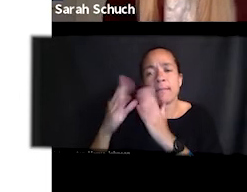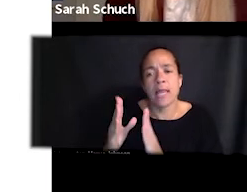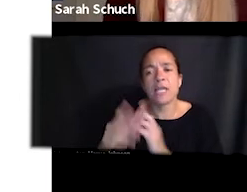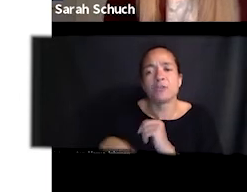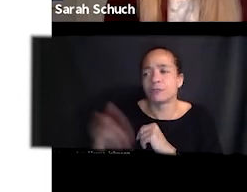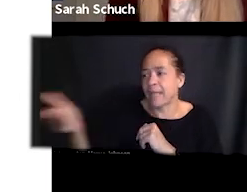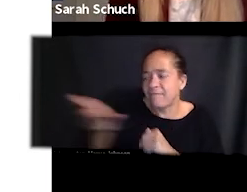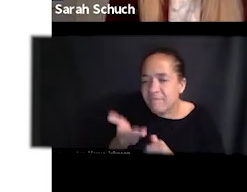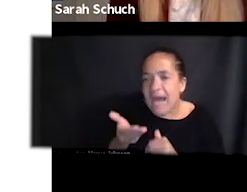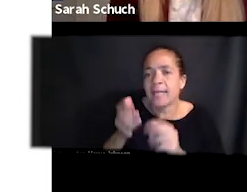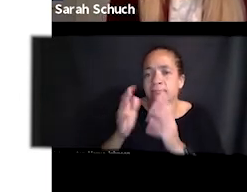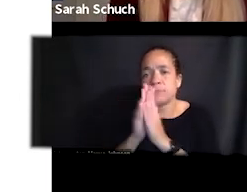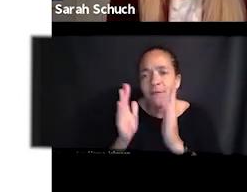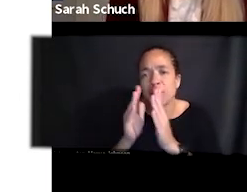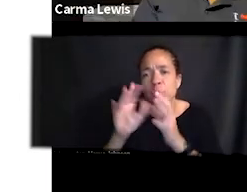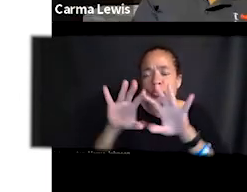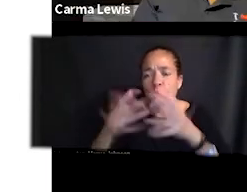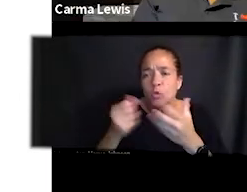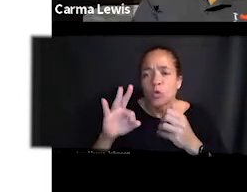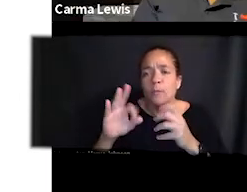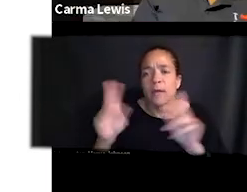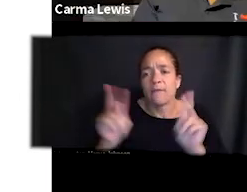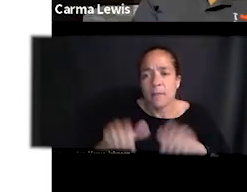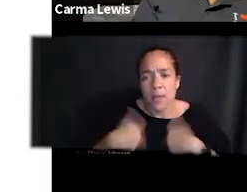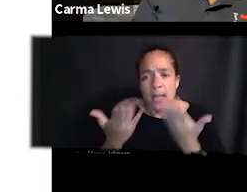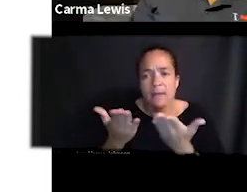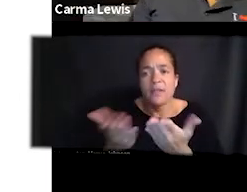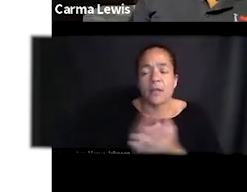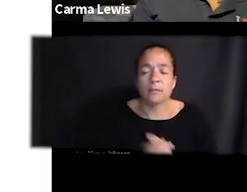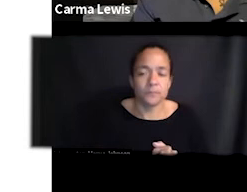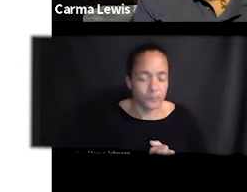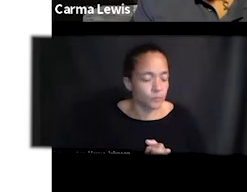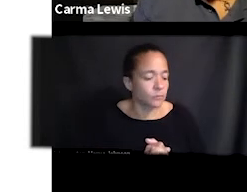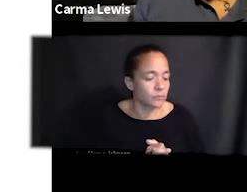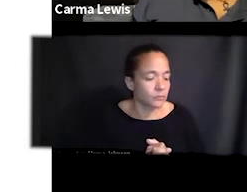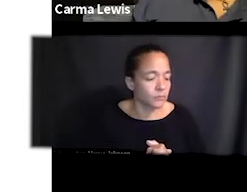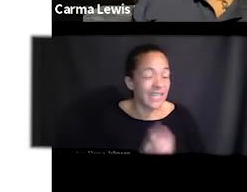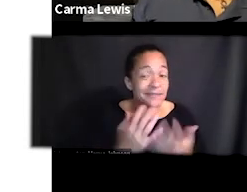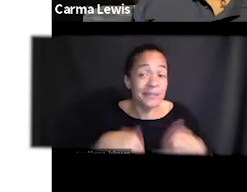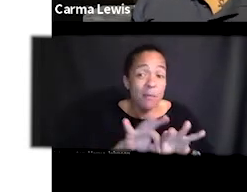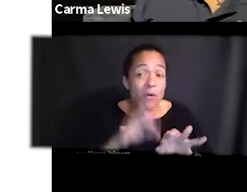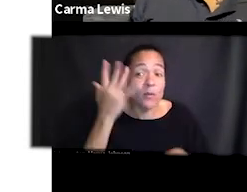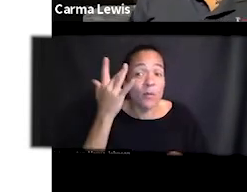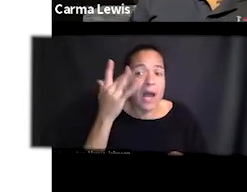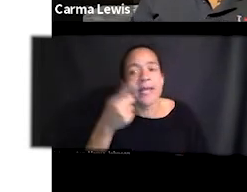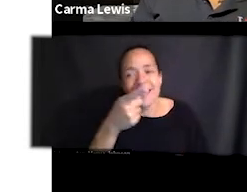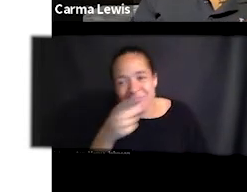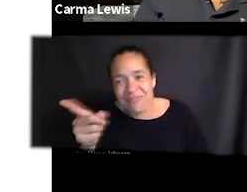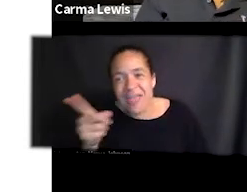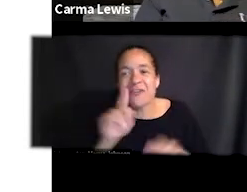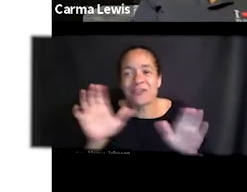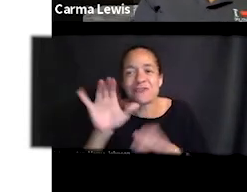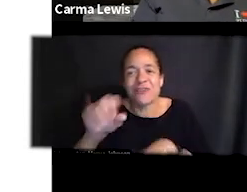diverse group of residents? Because that was important, because they were the ones that were actually out there doing the